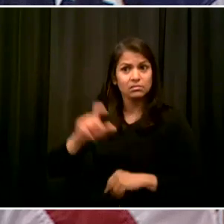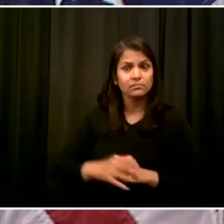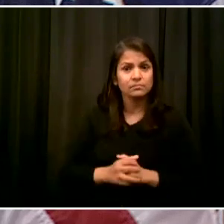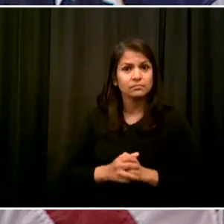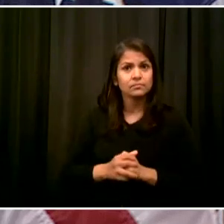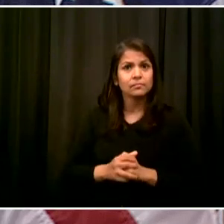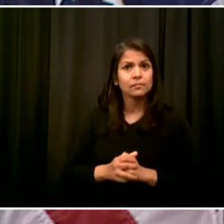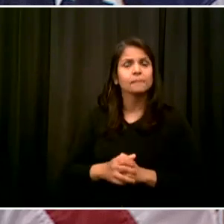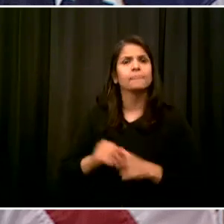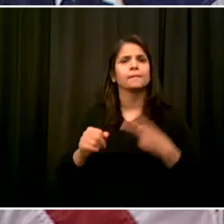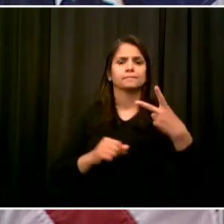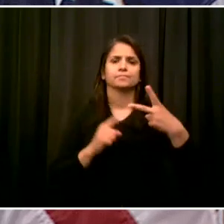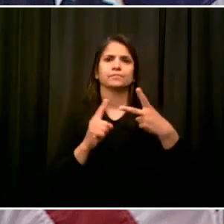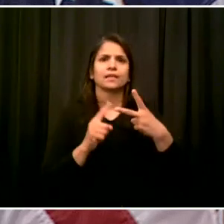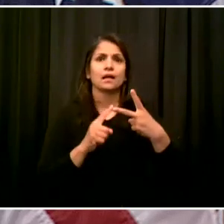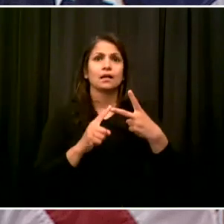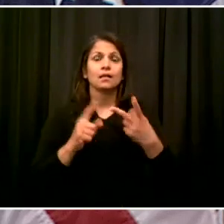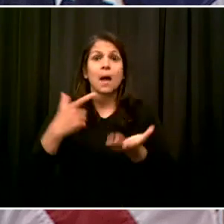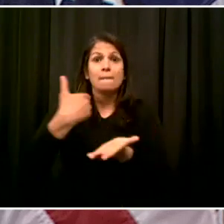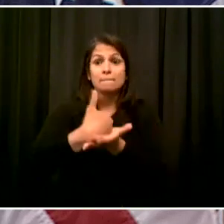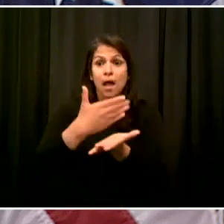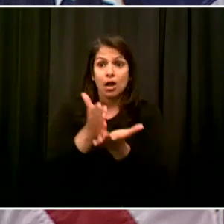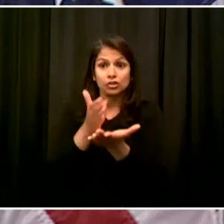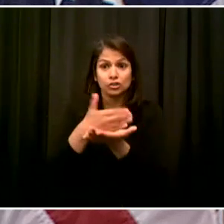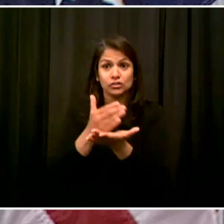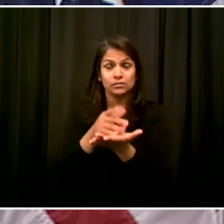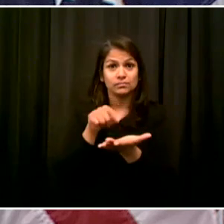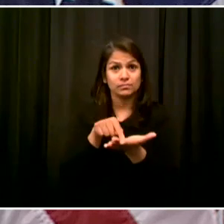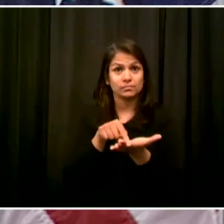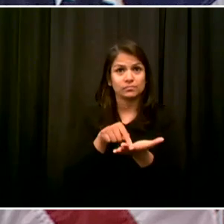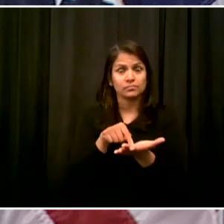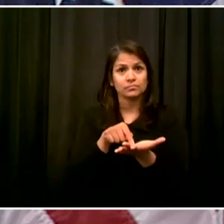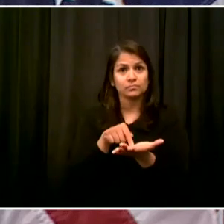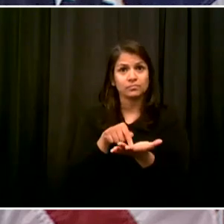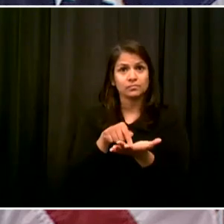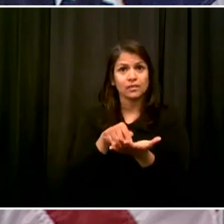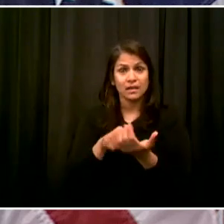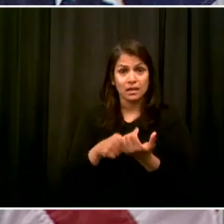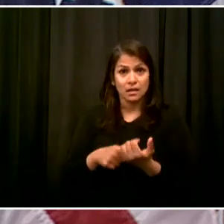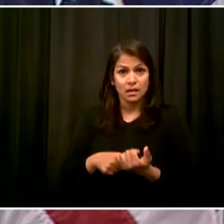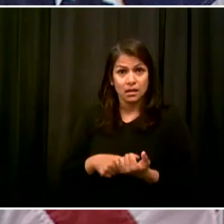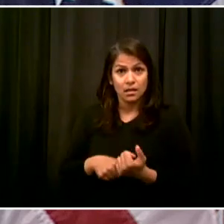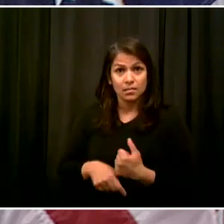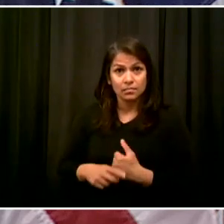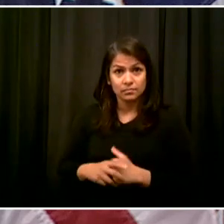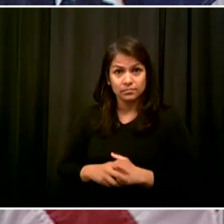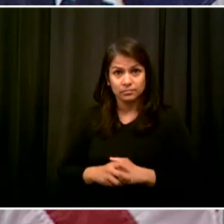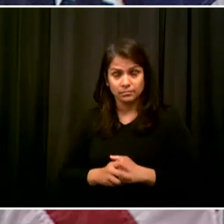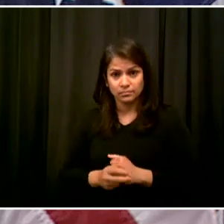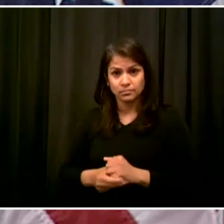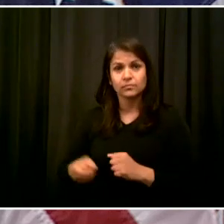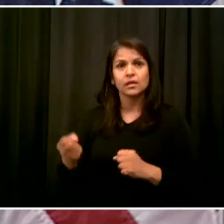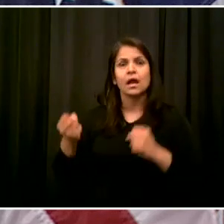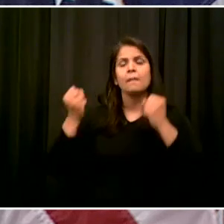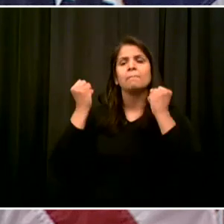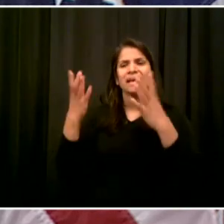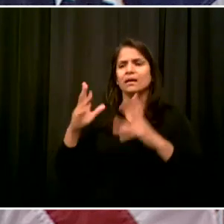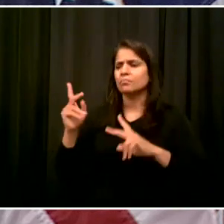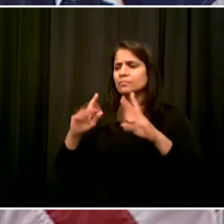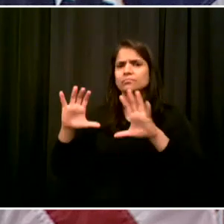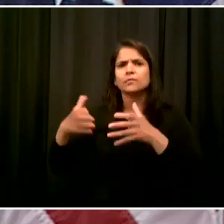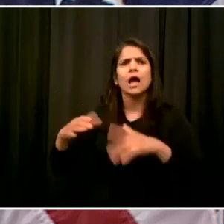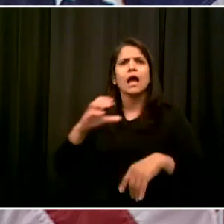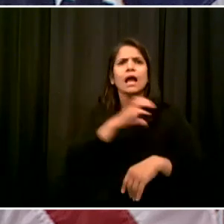5 to 7% that Speaker Johnson and council members Drum and Gibson are asking for? On the